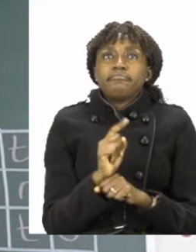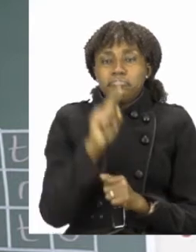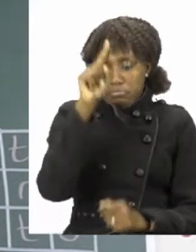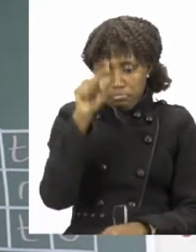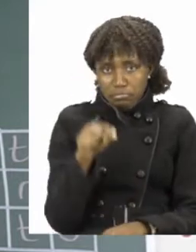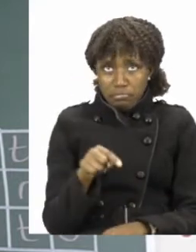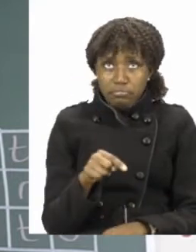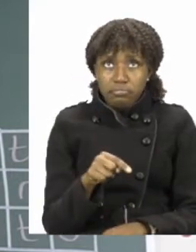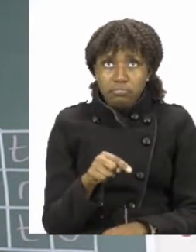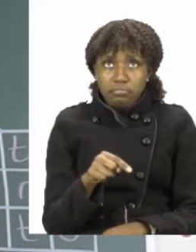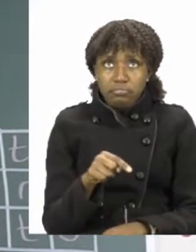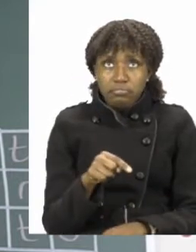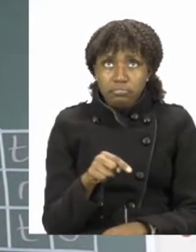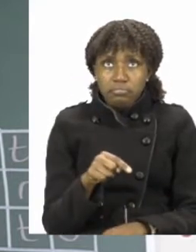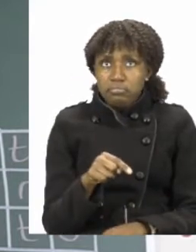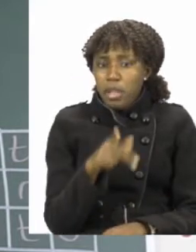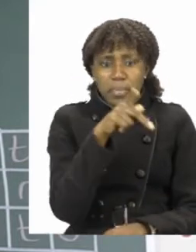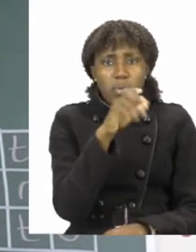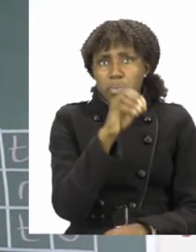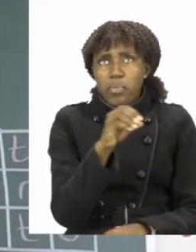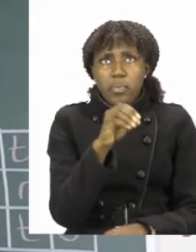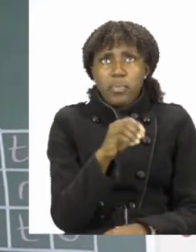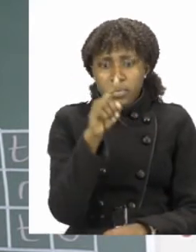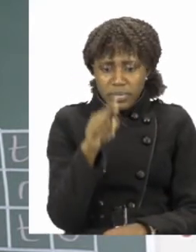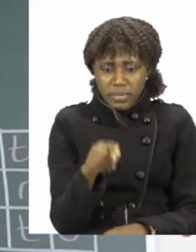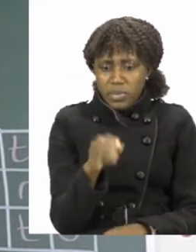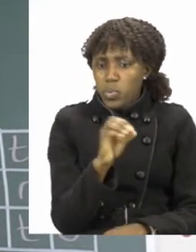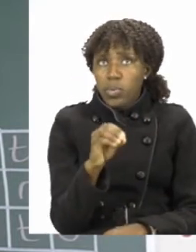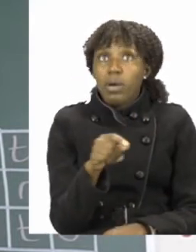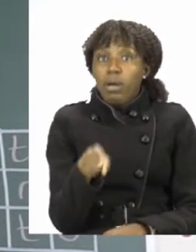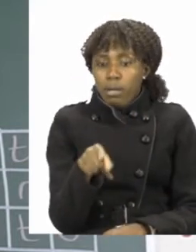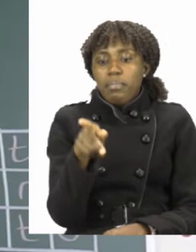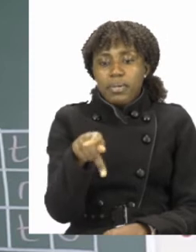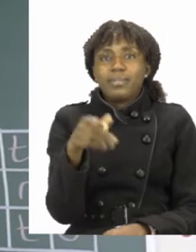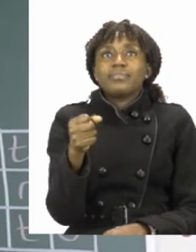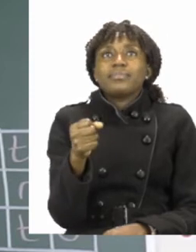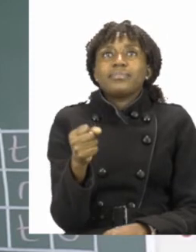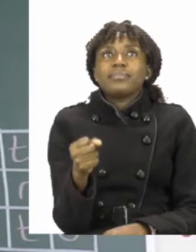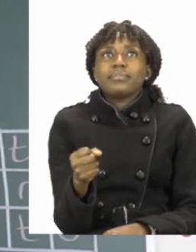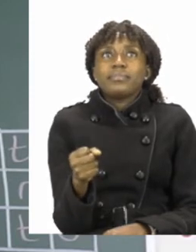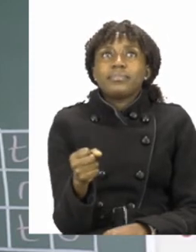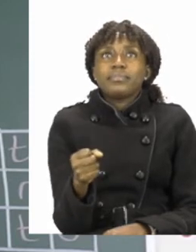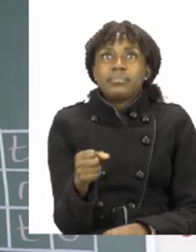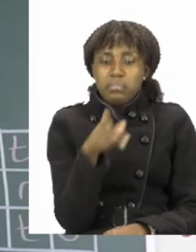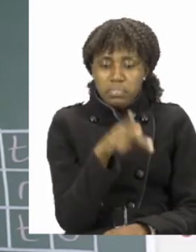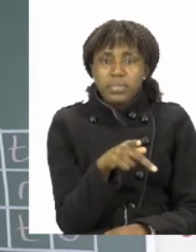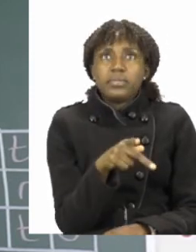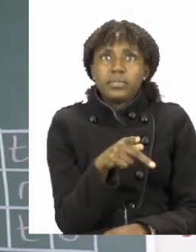down. I can't find P, and yes, I found one. So there's a P